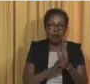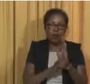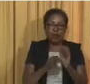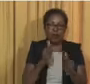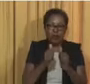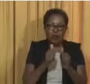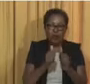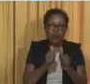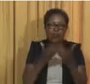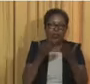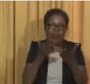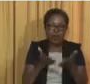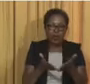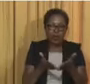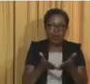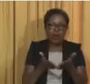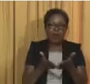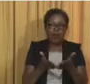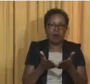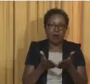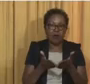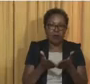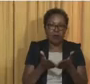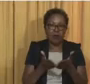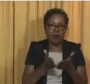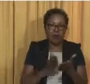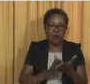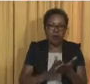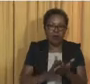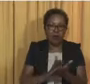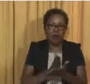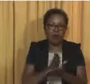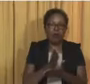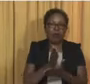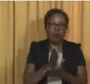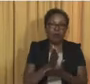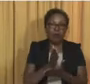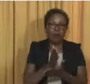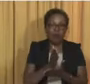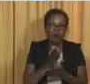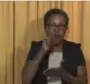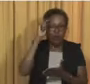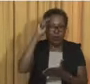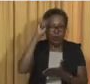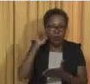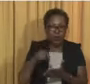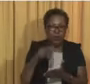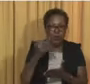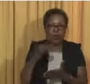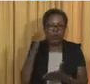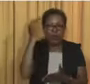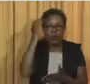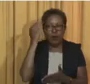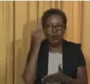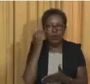to amending the Constitution through the judgment of the court.